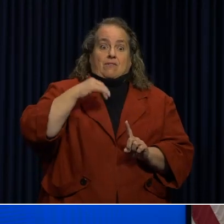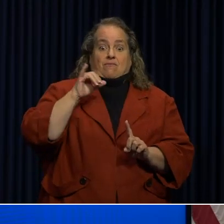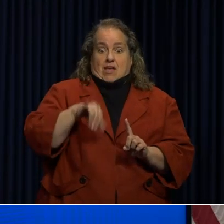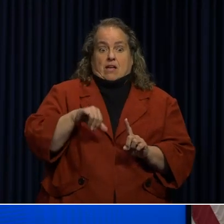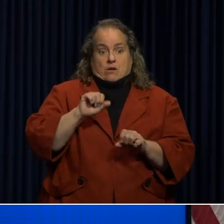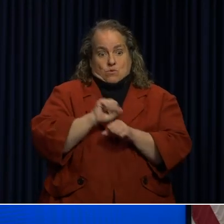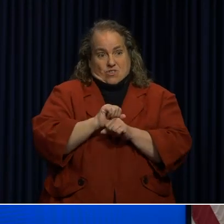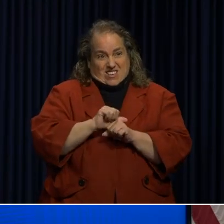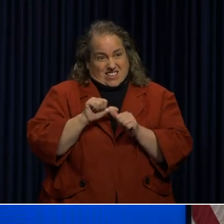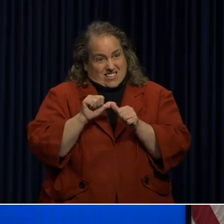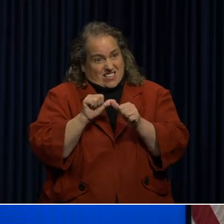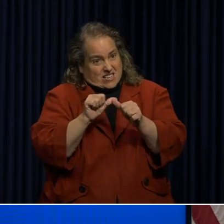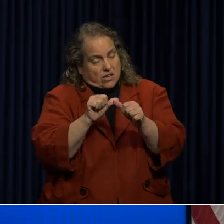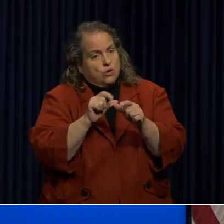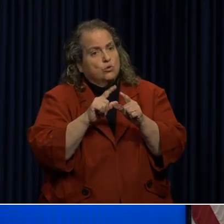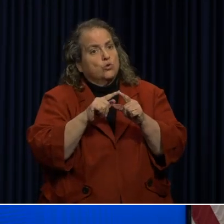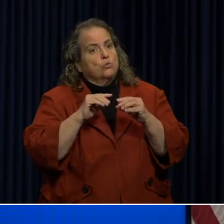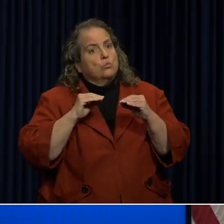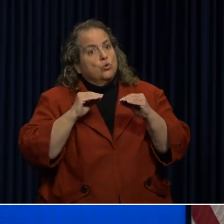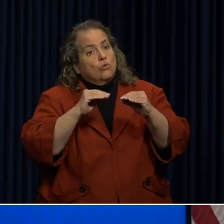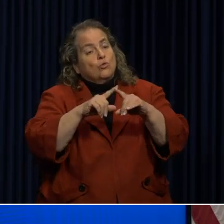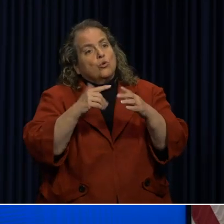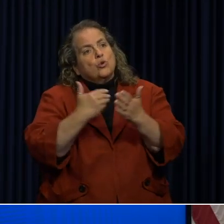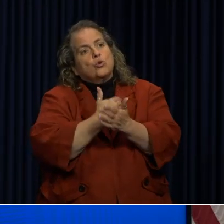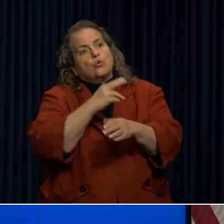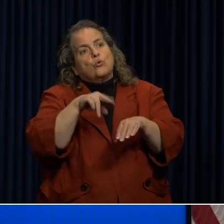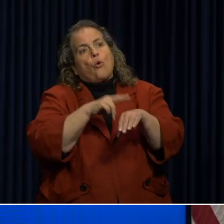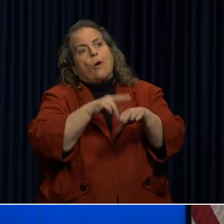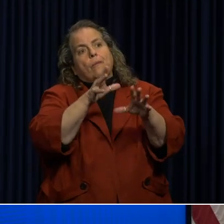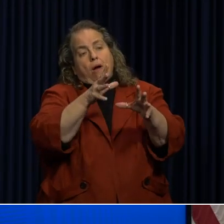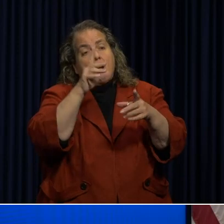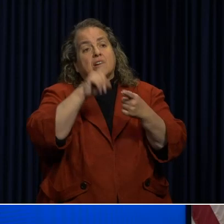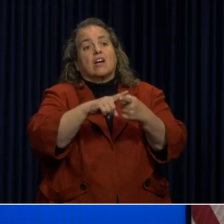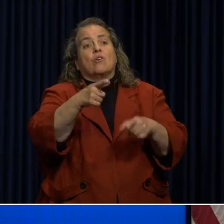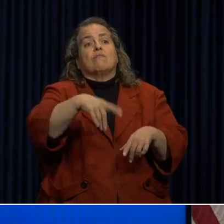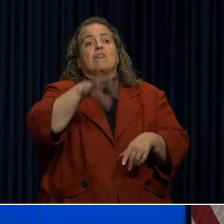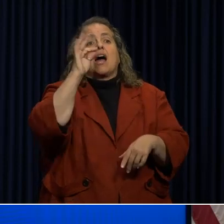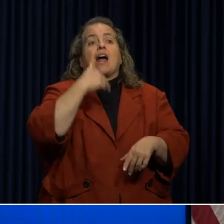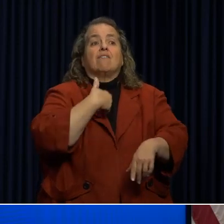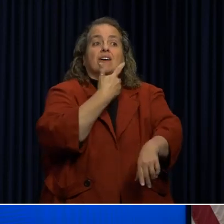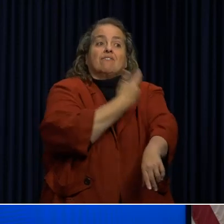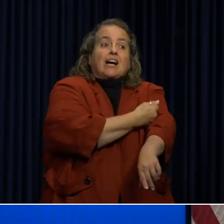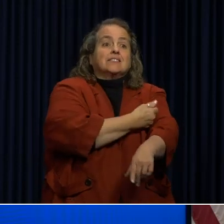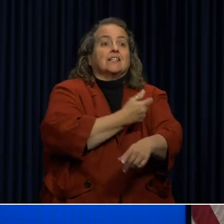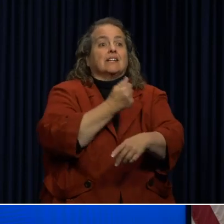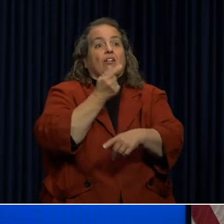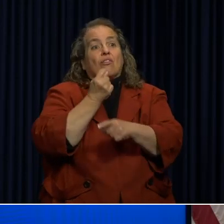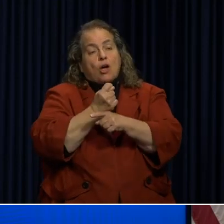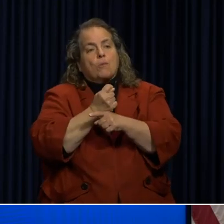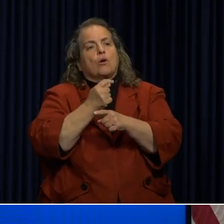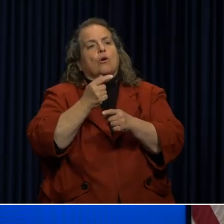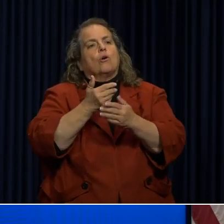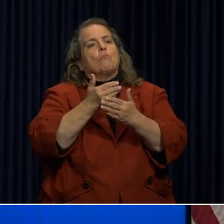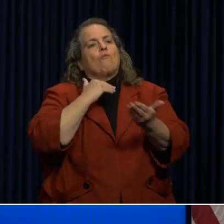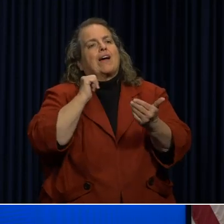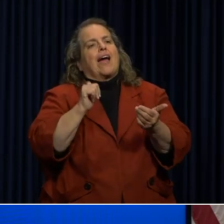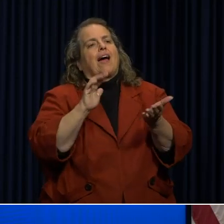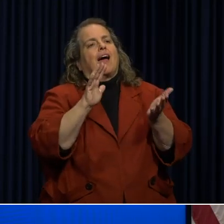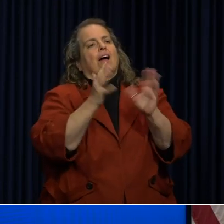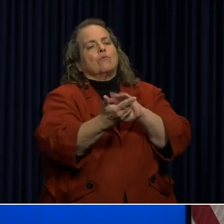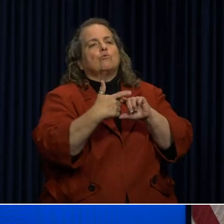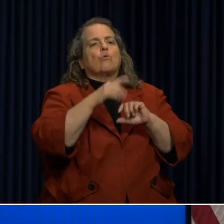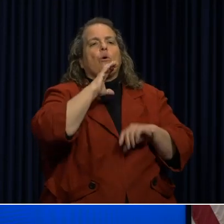new normal until ultimately we have a vaccine and get back to the old normal. It's how we protect one another and continue to pass